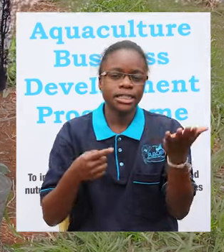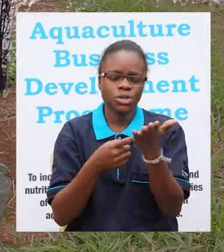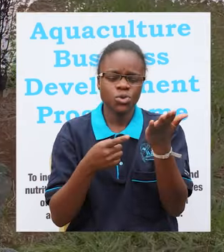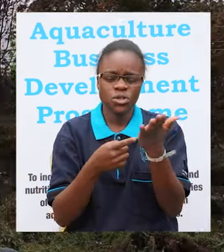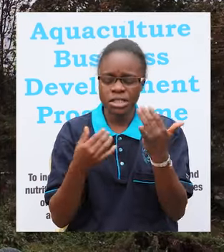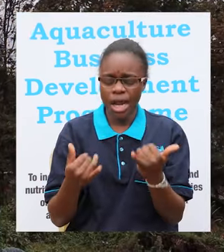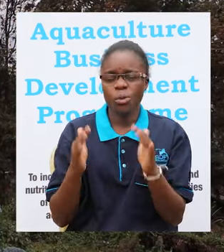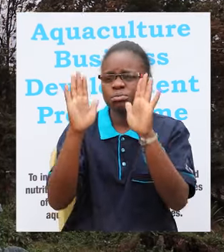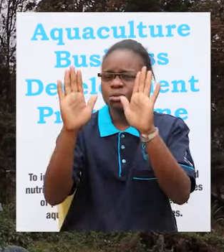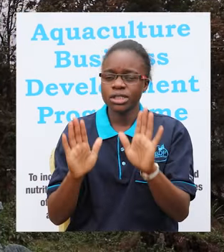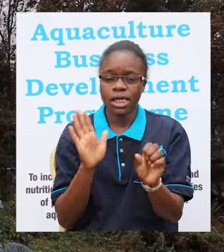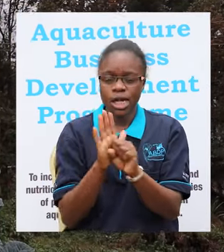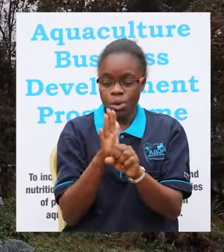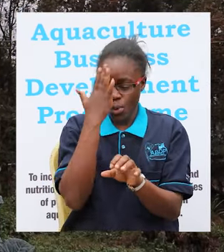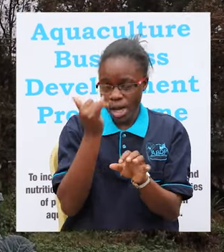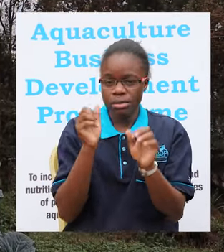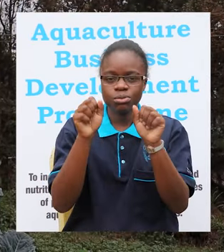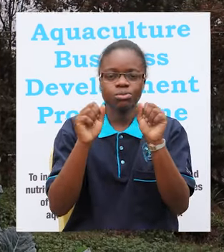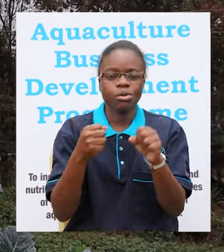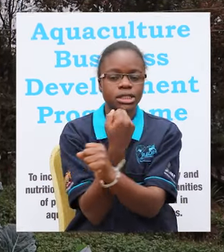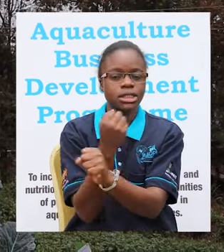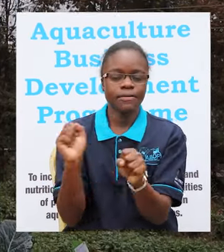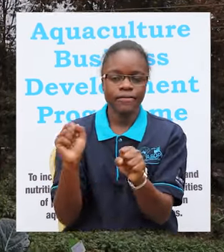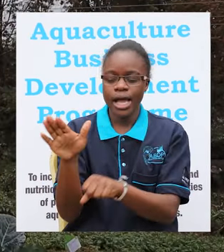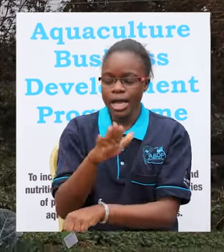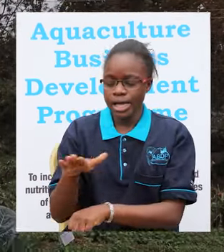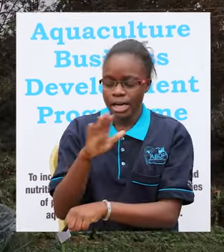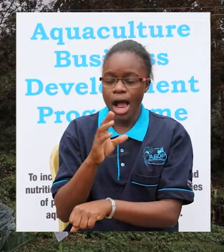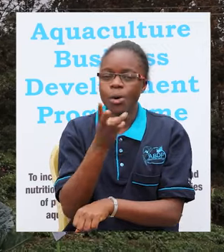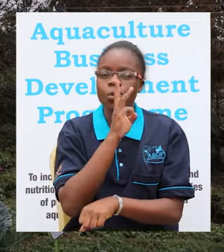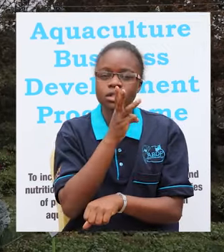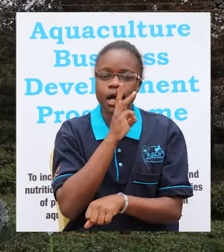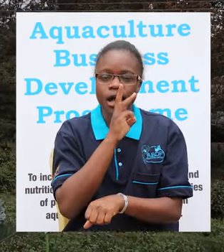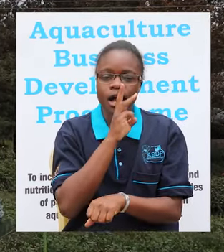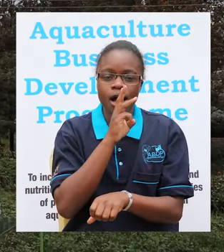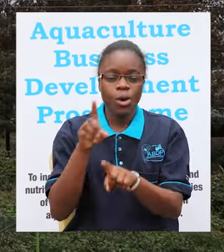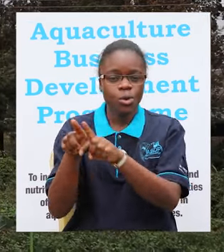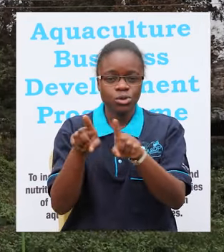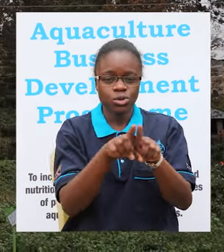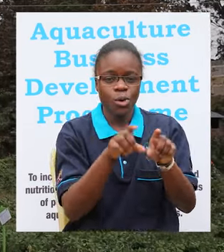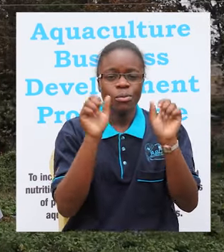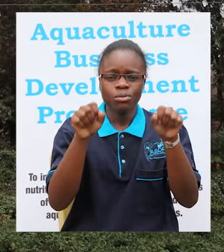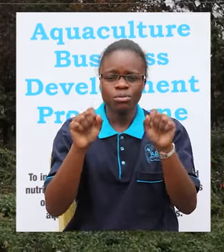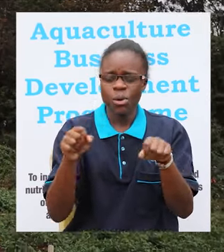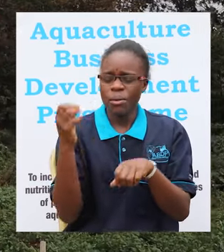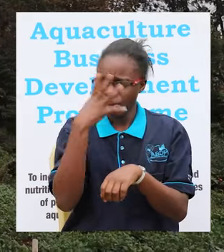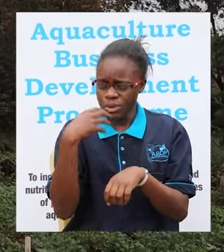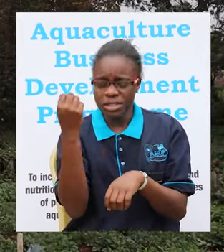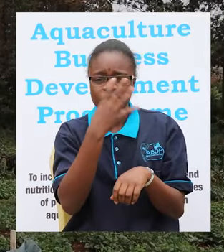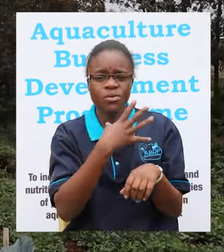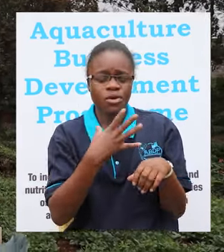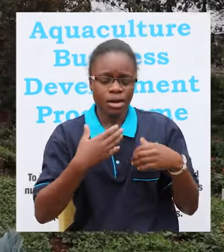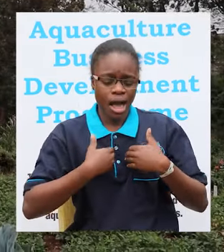garden technology is becoming very popular because it saves on space, it saves on water, and it's